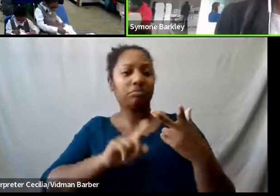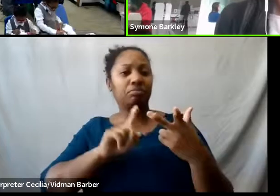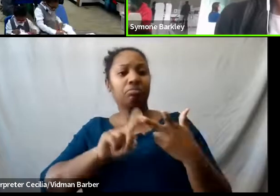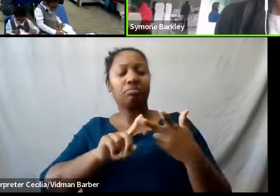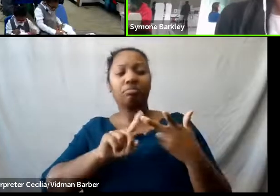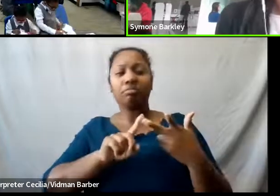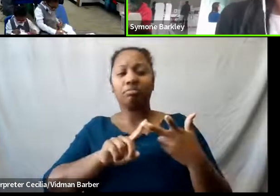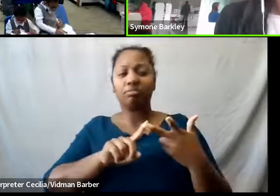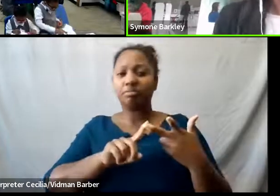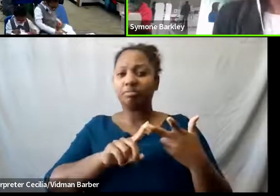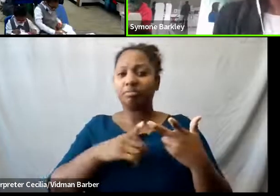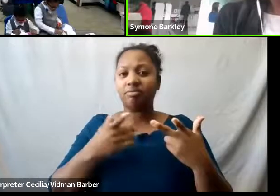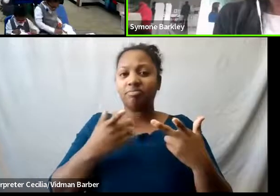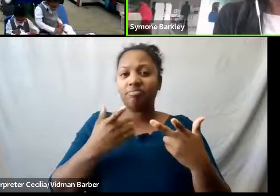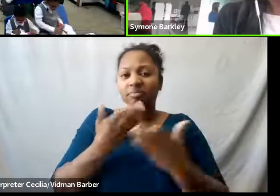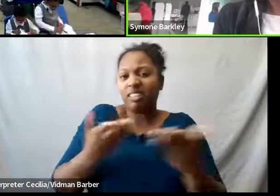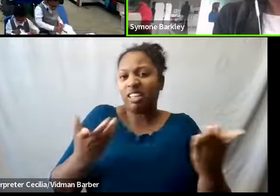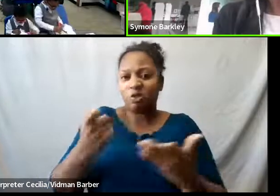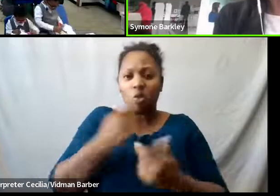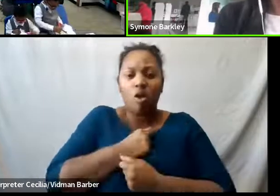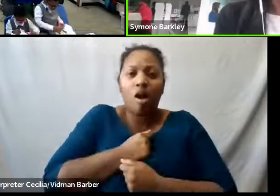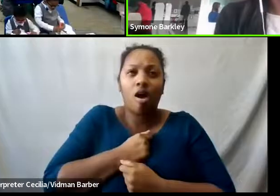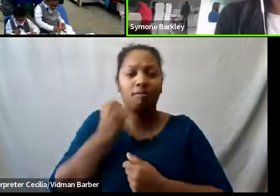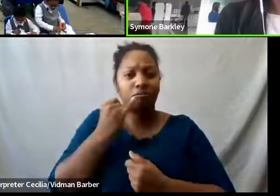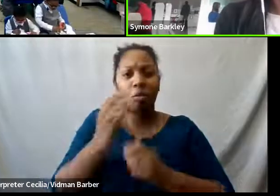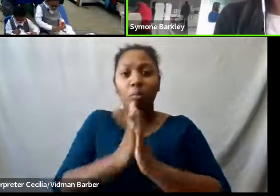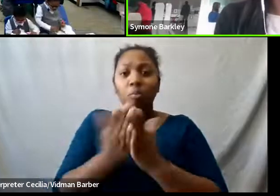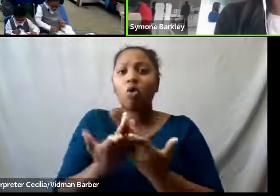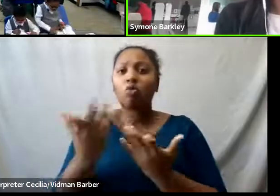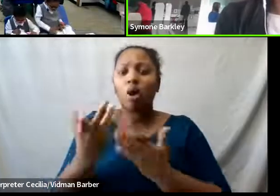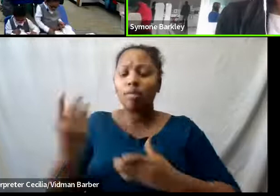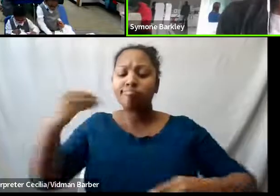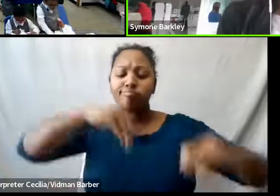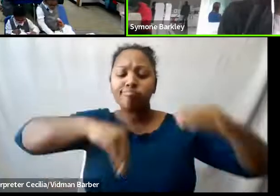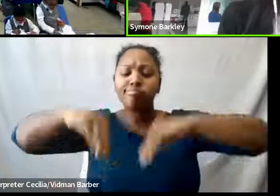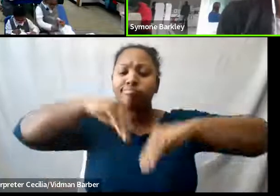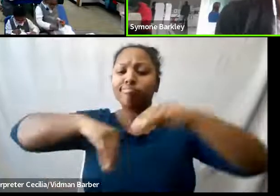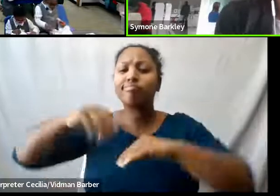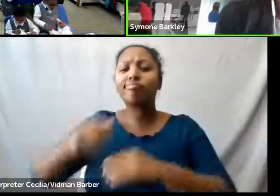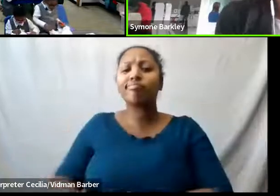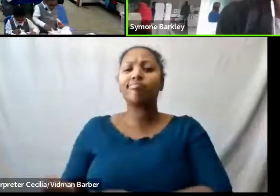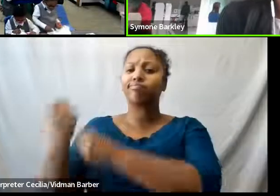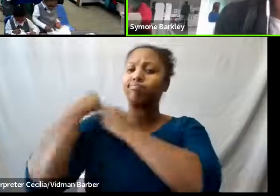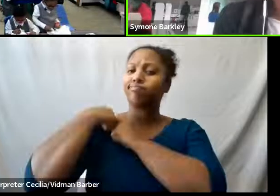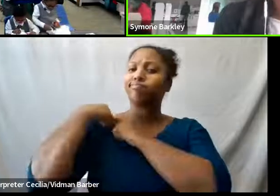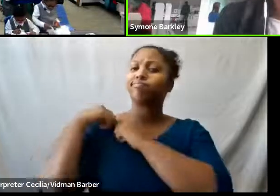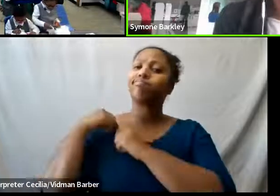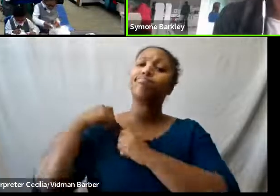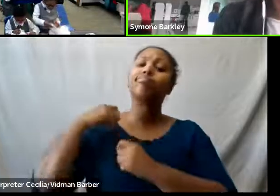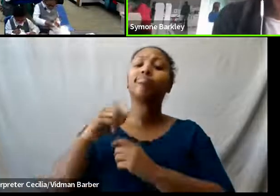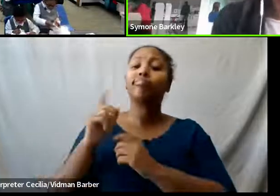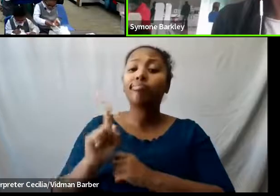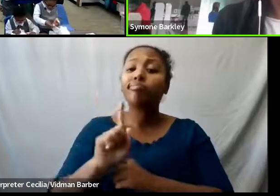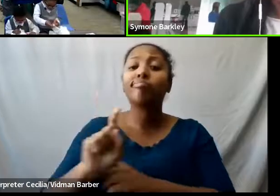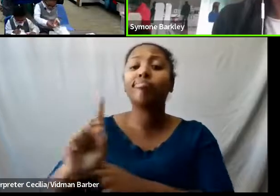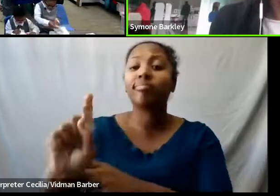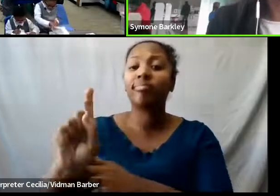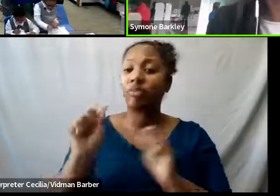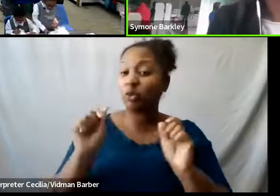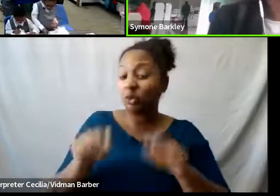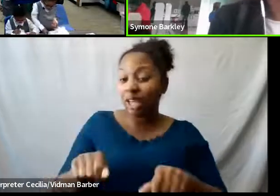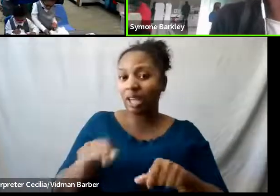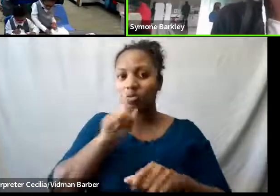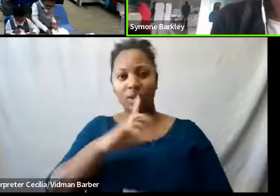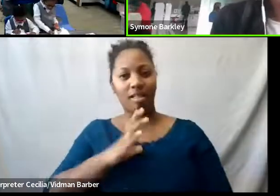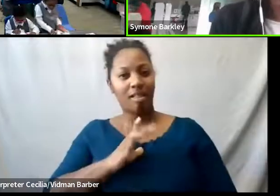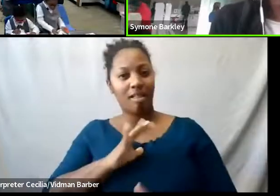carry things that you love, like books if you want. If you're going on a walk or on a picnic, you can use this bag for whatever you like. And it's nice because